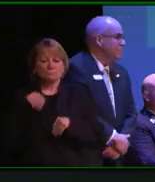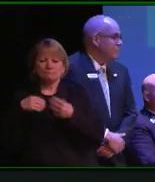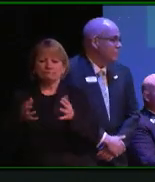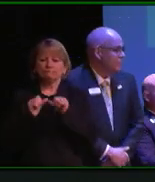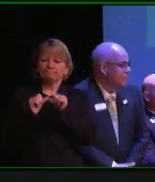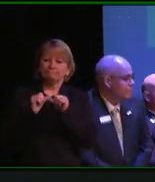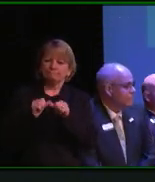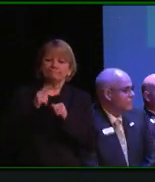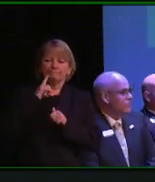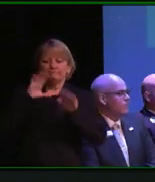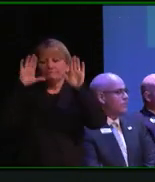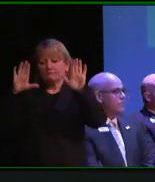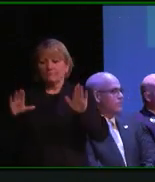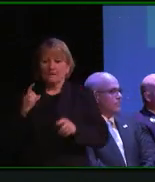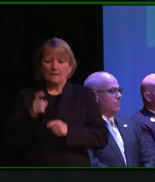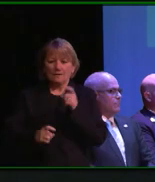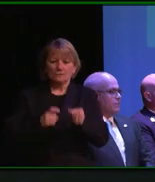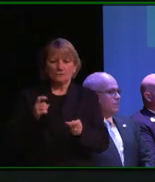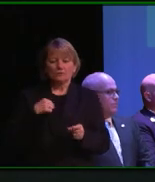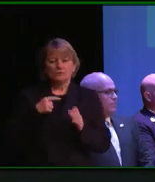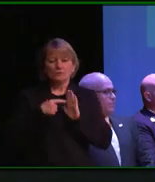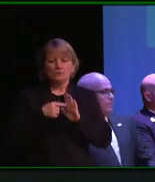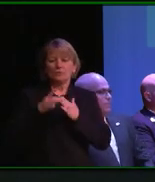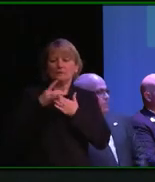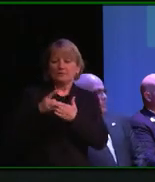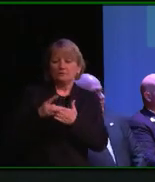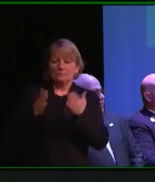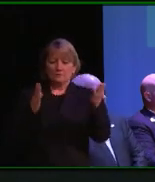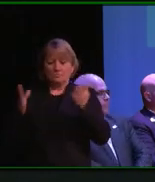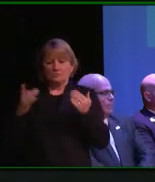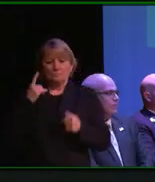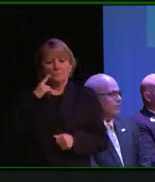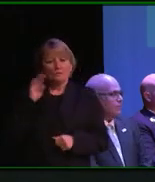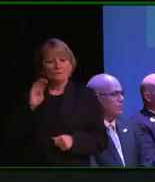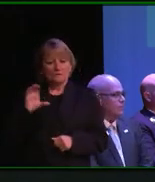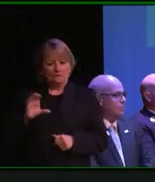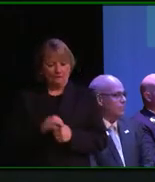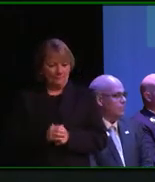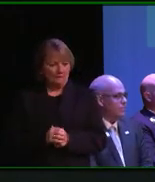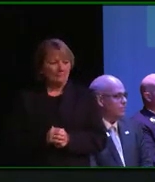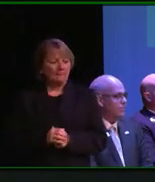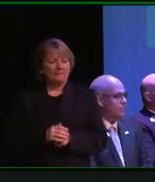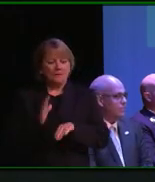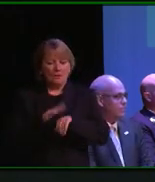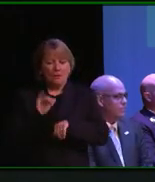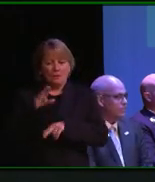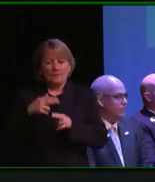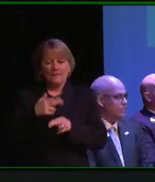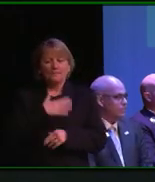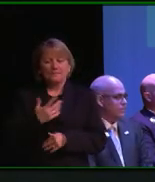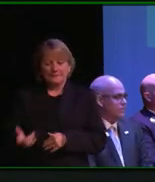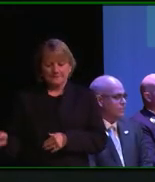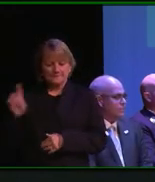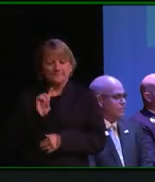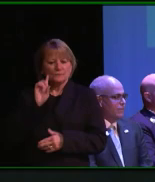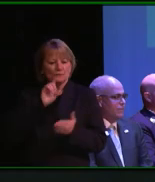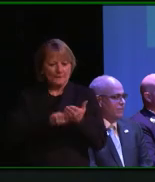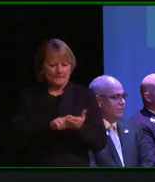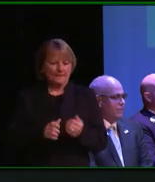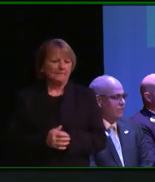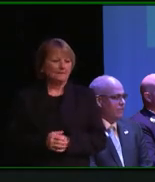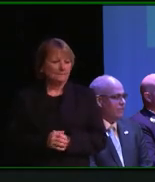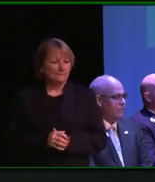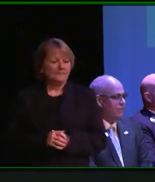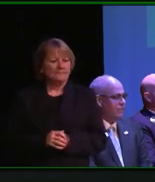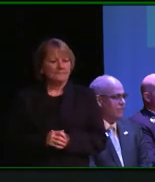and outstanding contributions of leadership and service to Bristol. As I call your name, please come to the stage to be